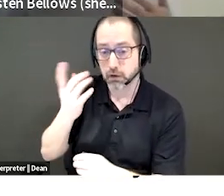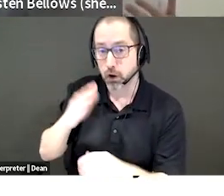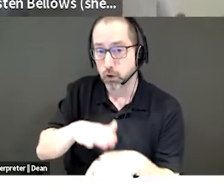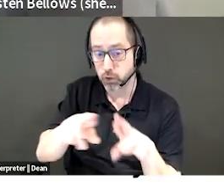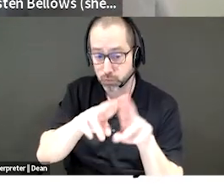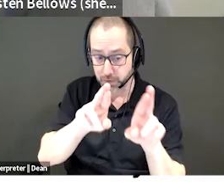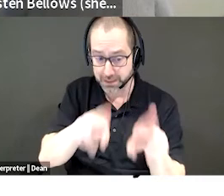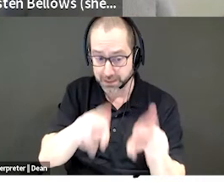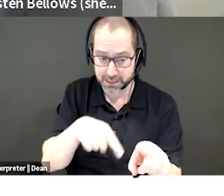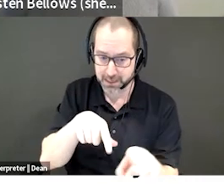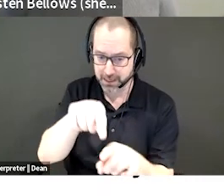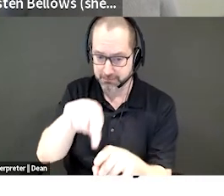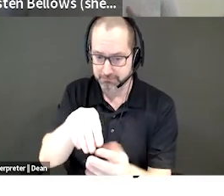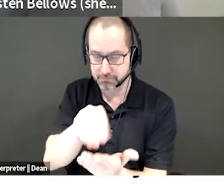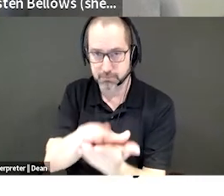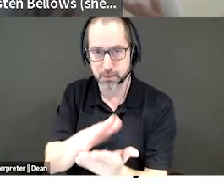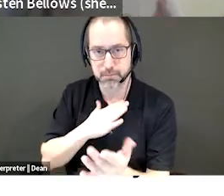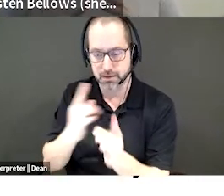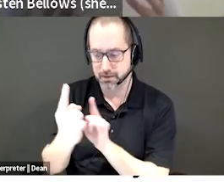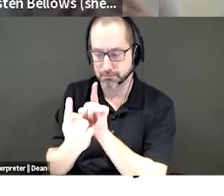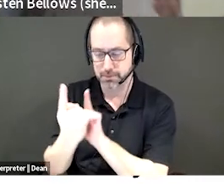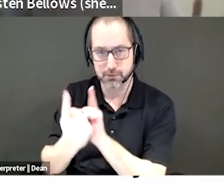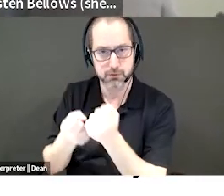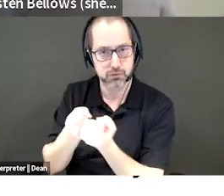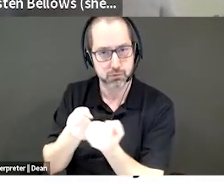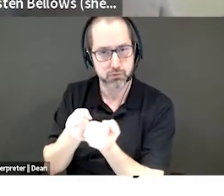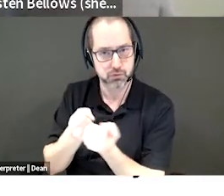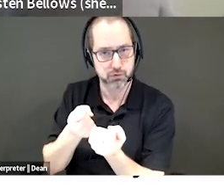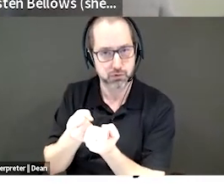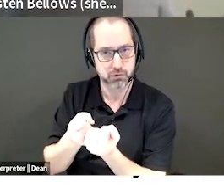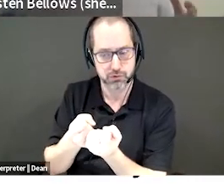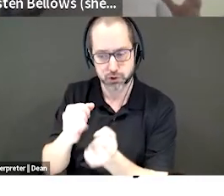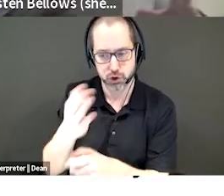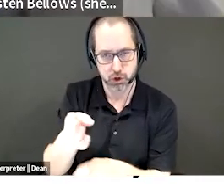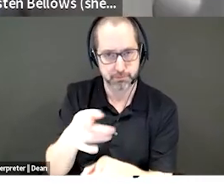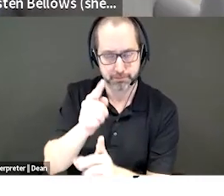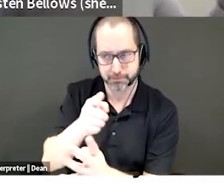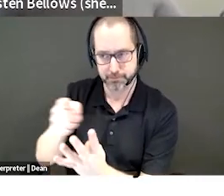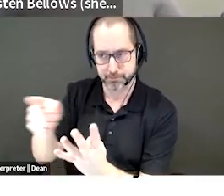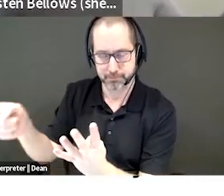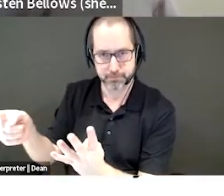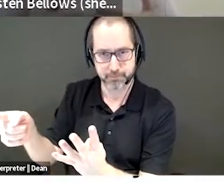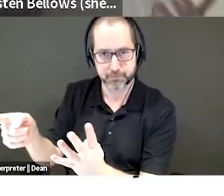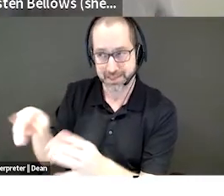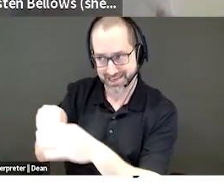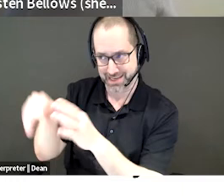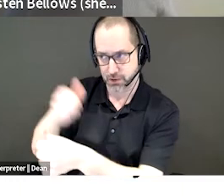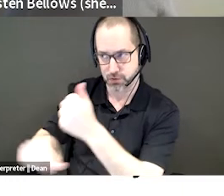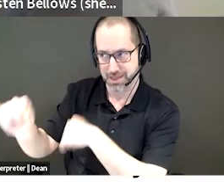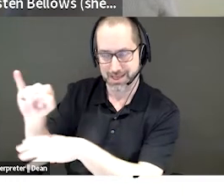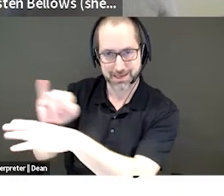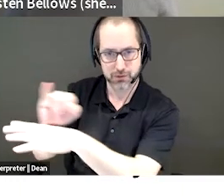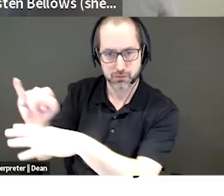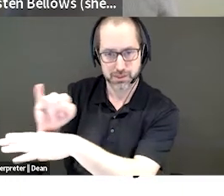listed my peer support, like my peer support jobs. And within this industry, you know that